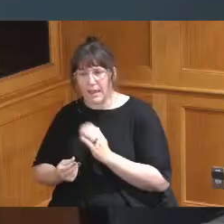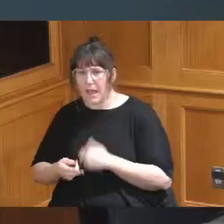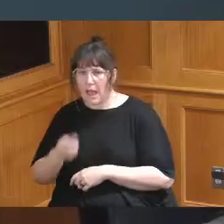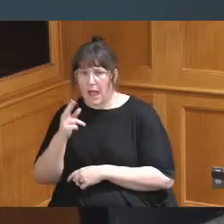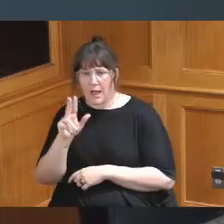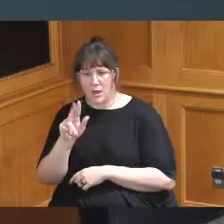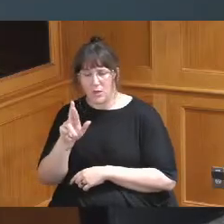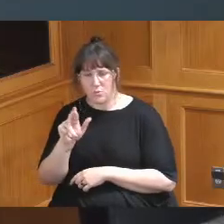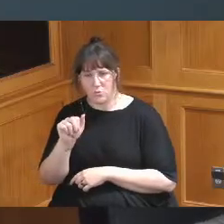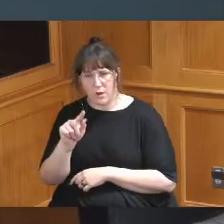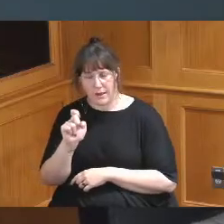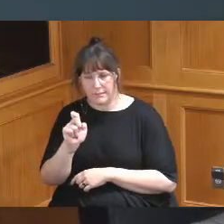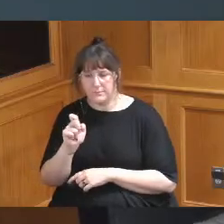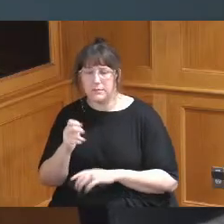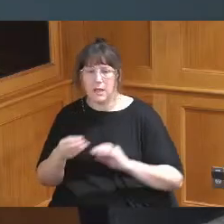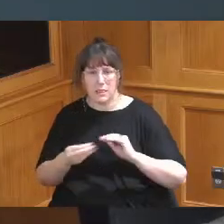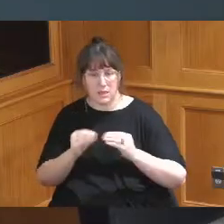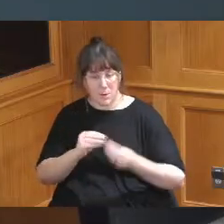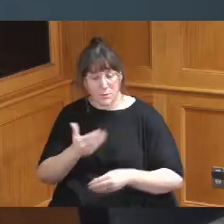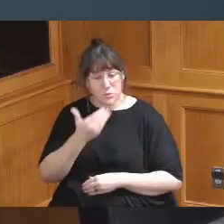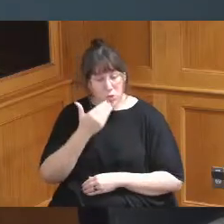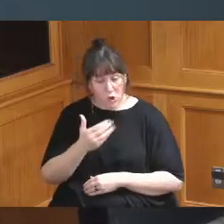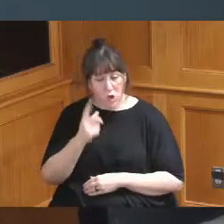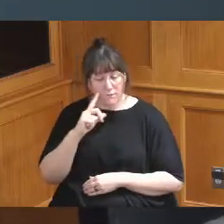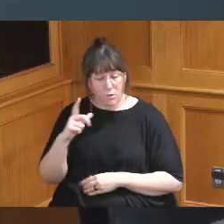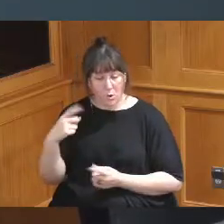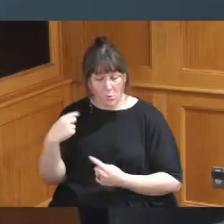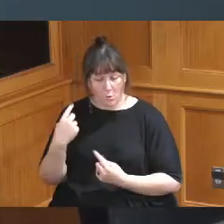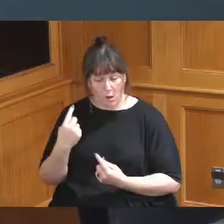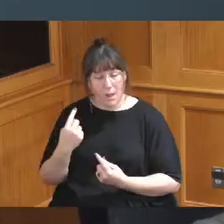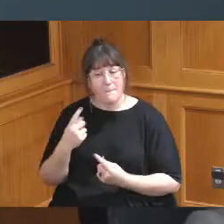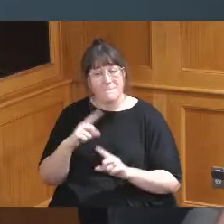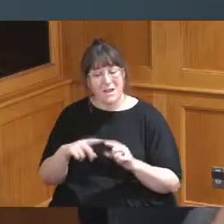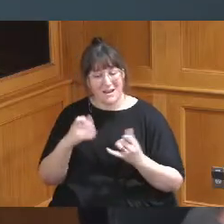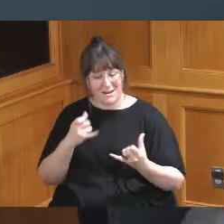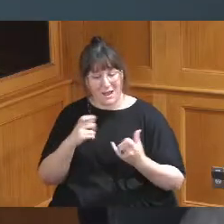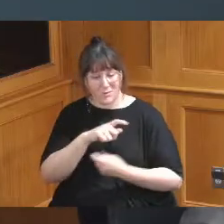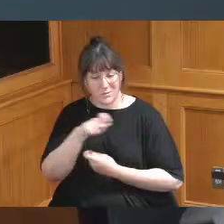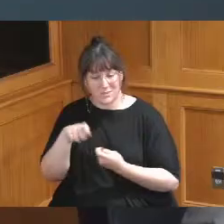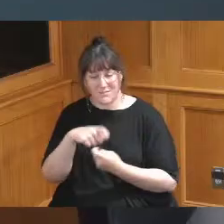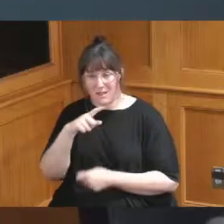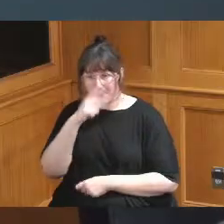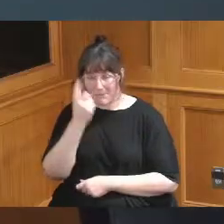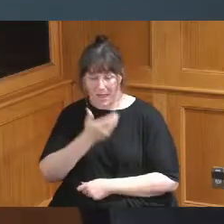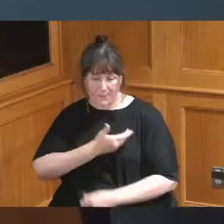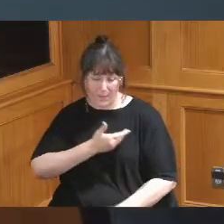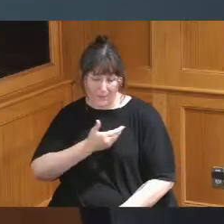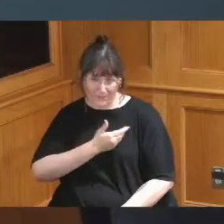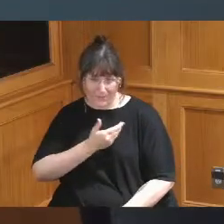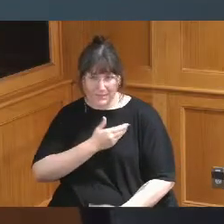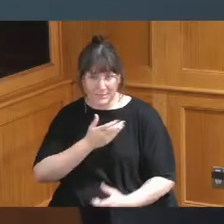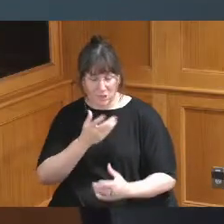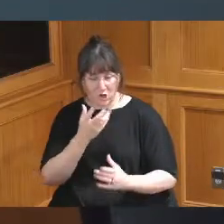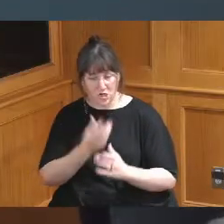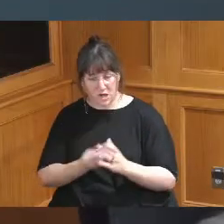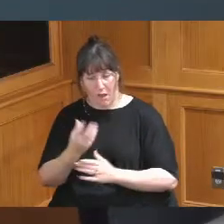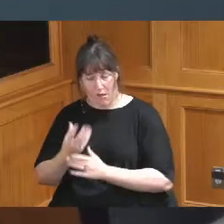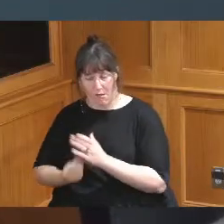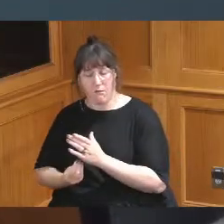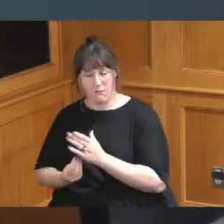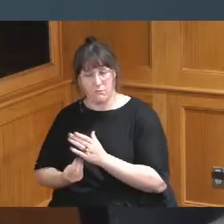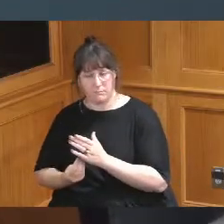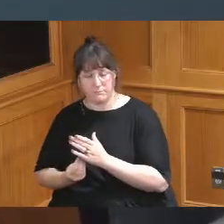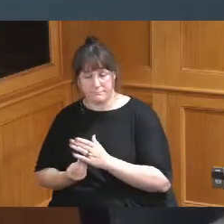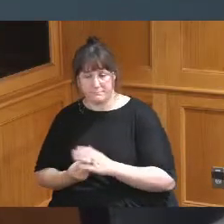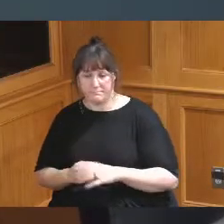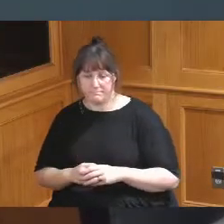numbers were good for a while, but now specifically more black babies are dying, which